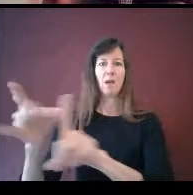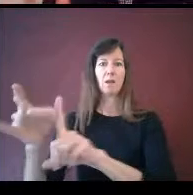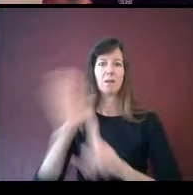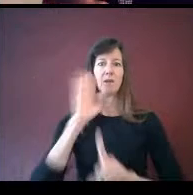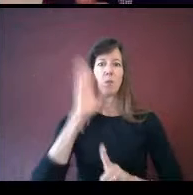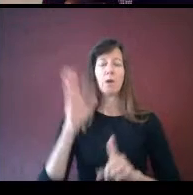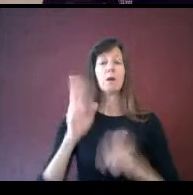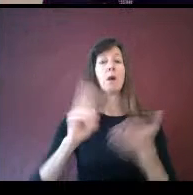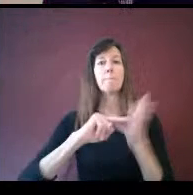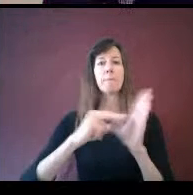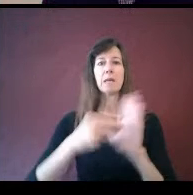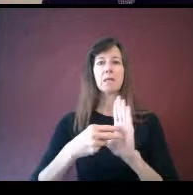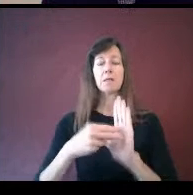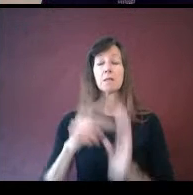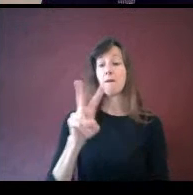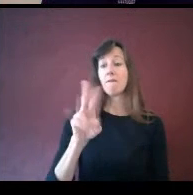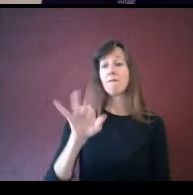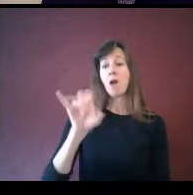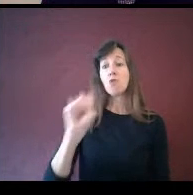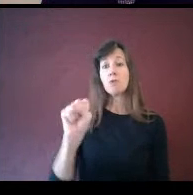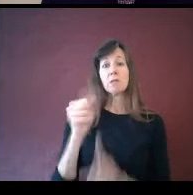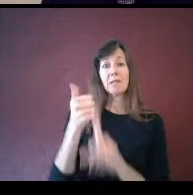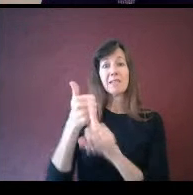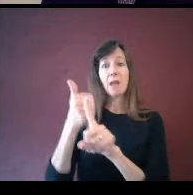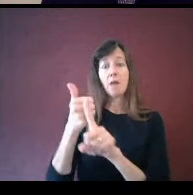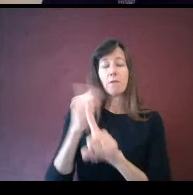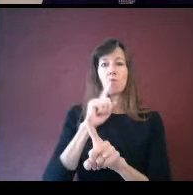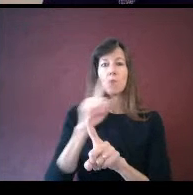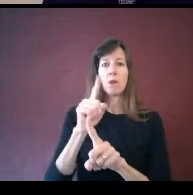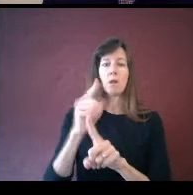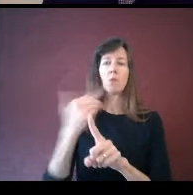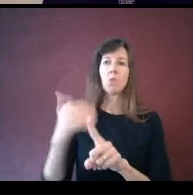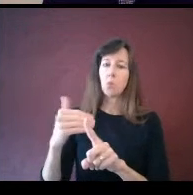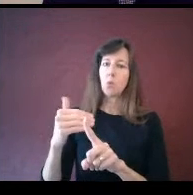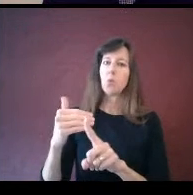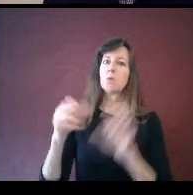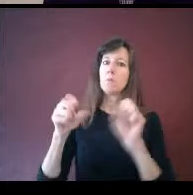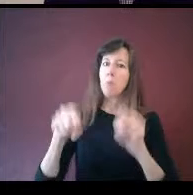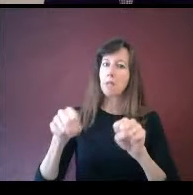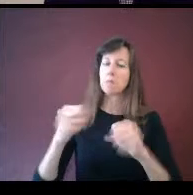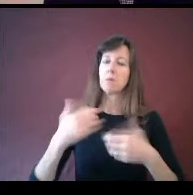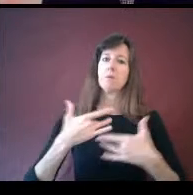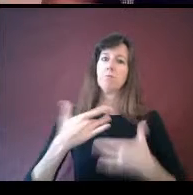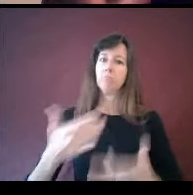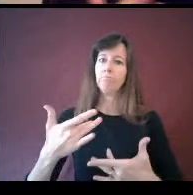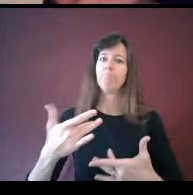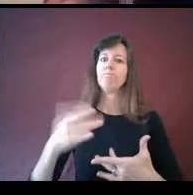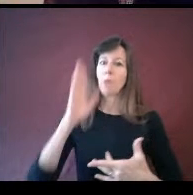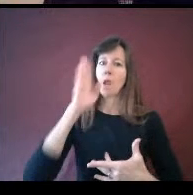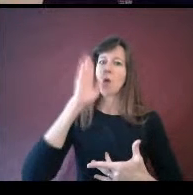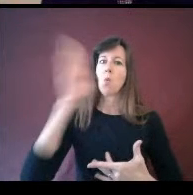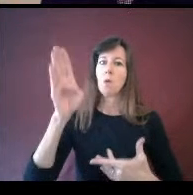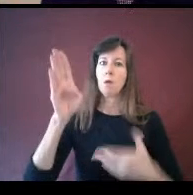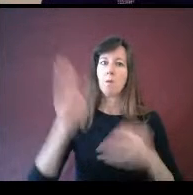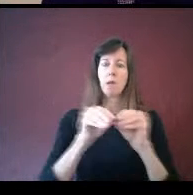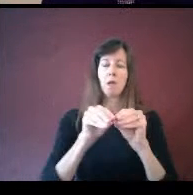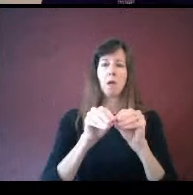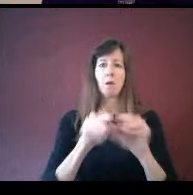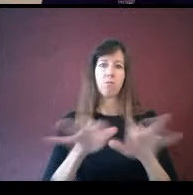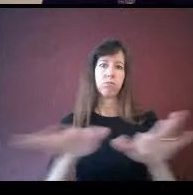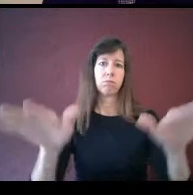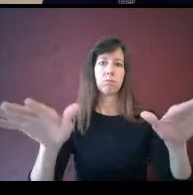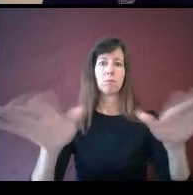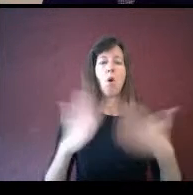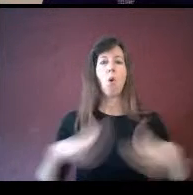the virus has reached a point where it's highly likely that it's widely spread across